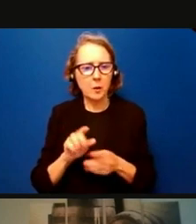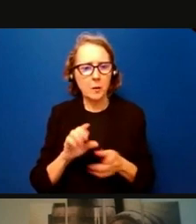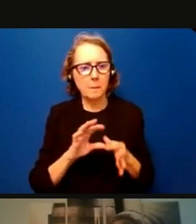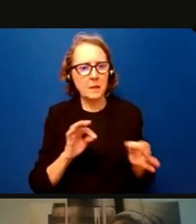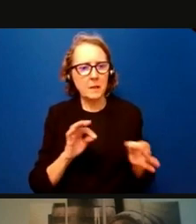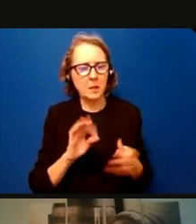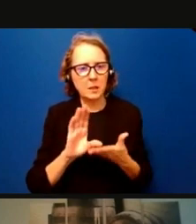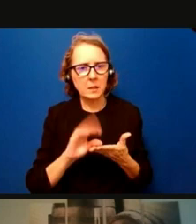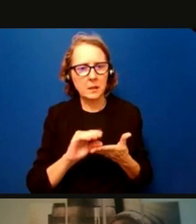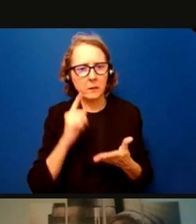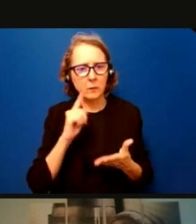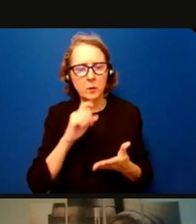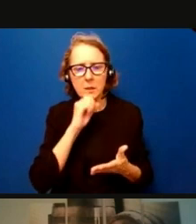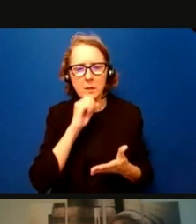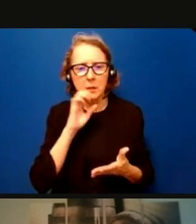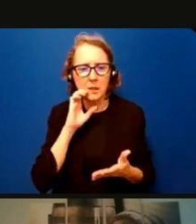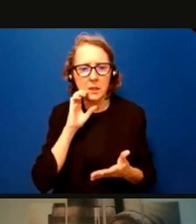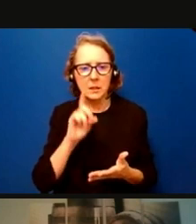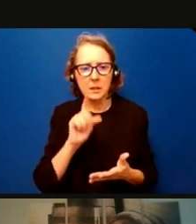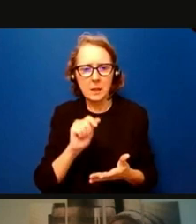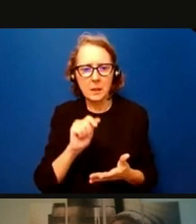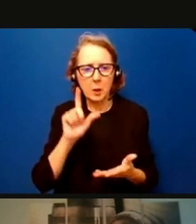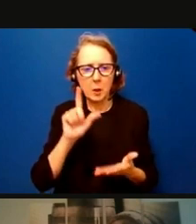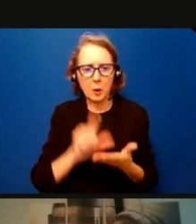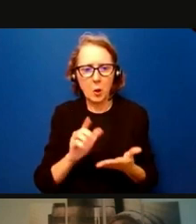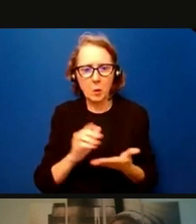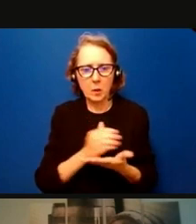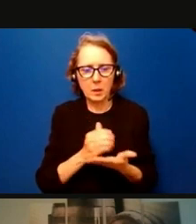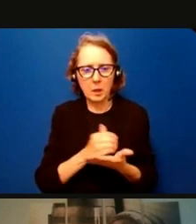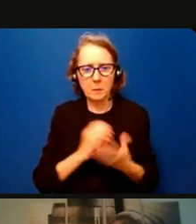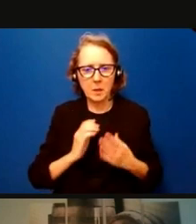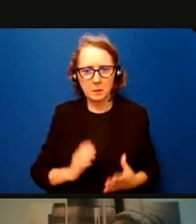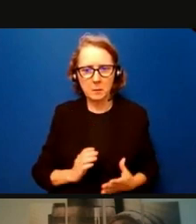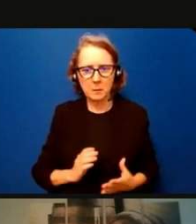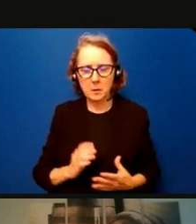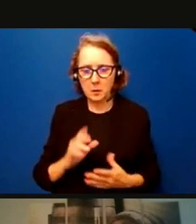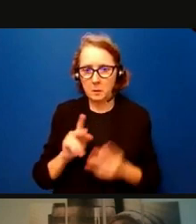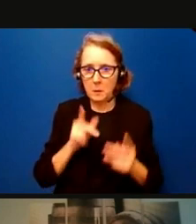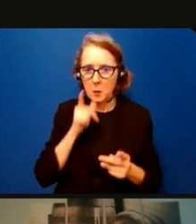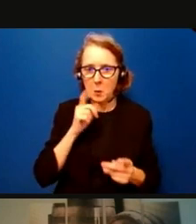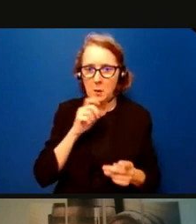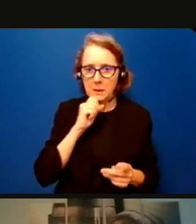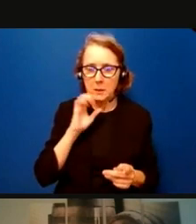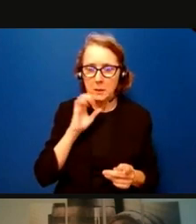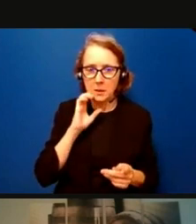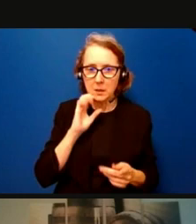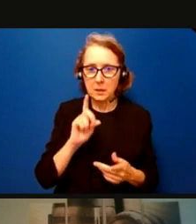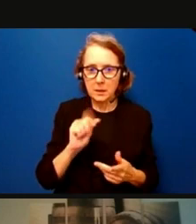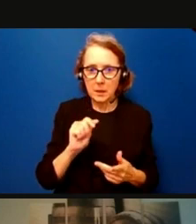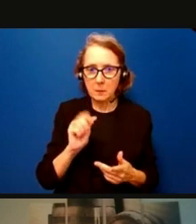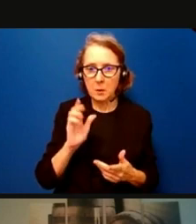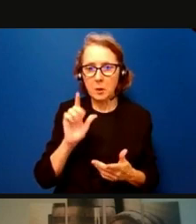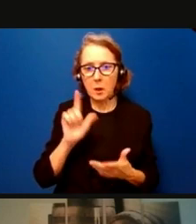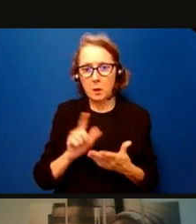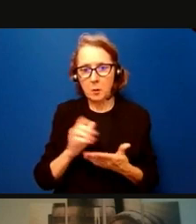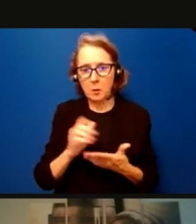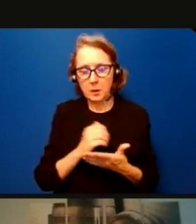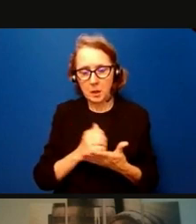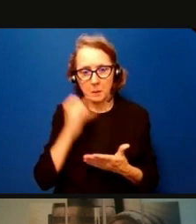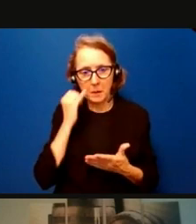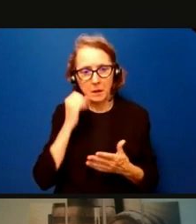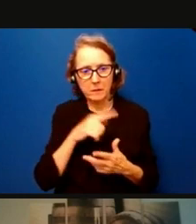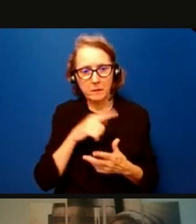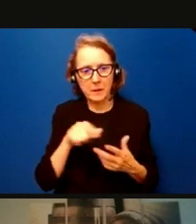seniors and also people who are disabled low-income customers. So if people who are seniors or disabled low-income customers chose to go through